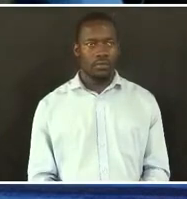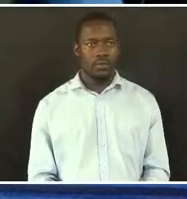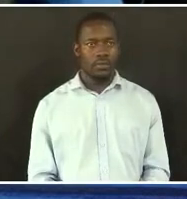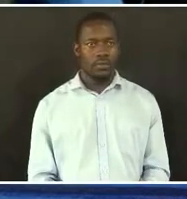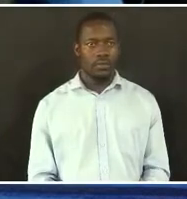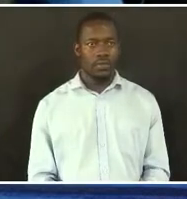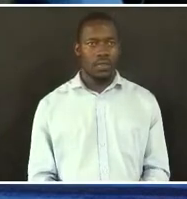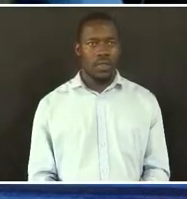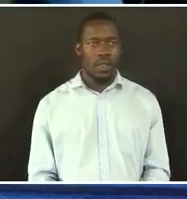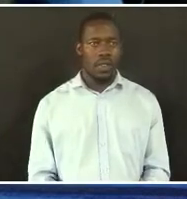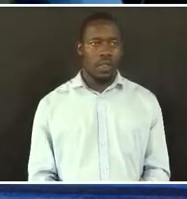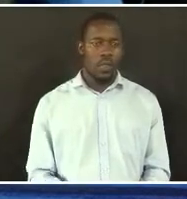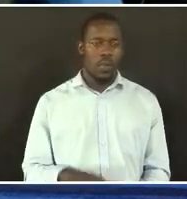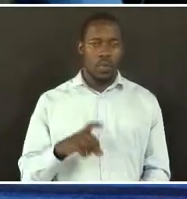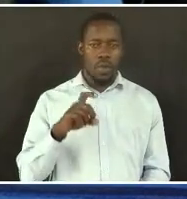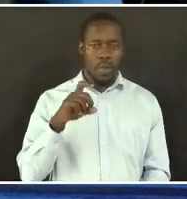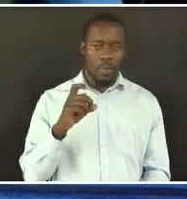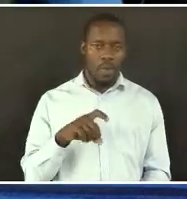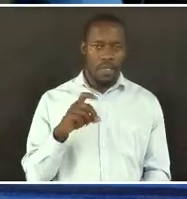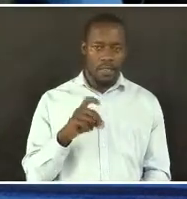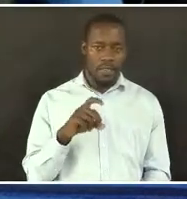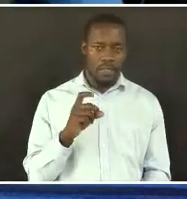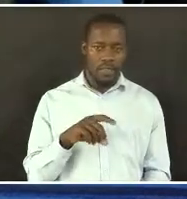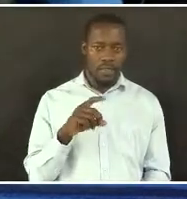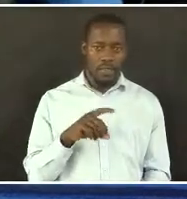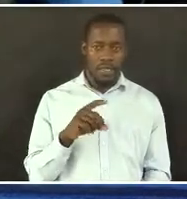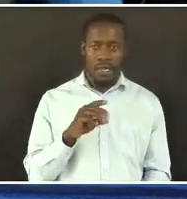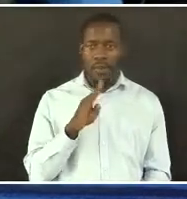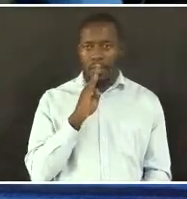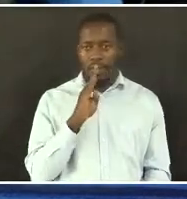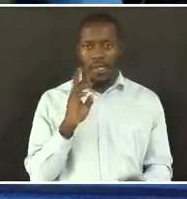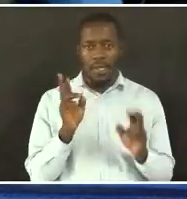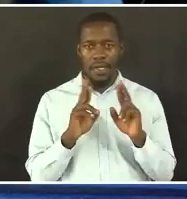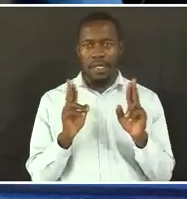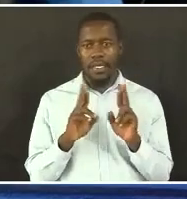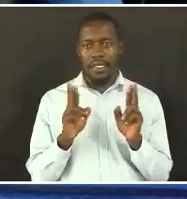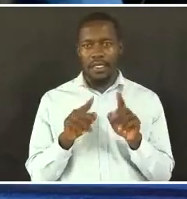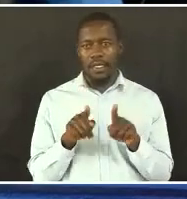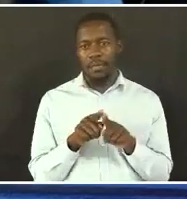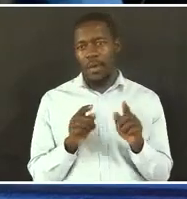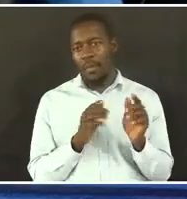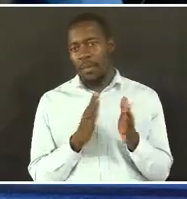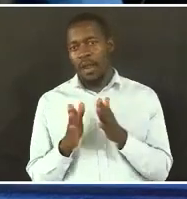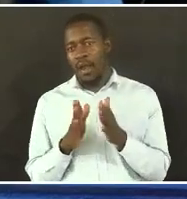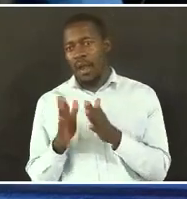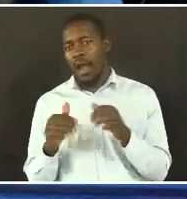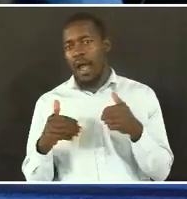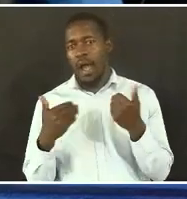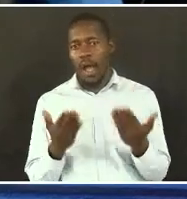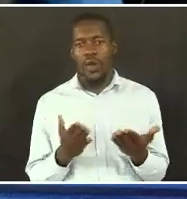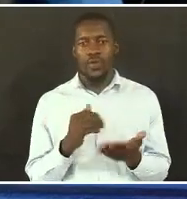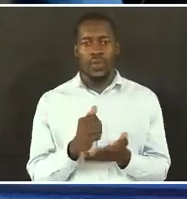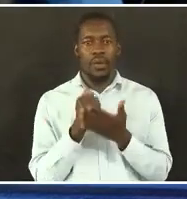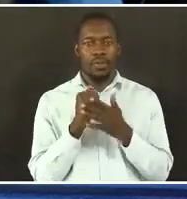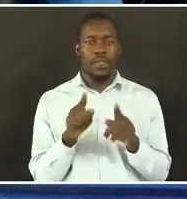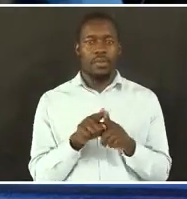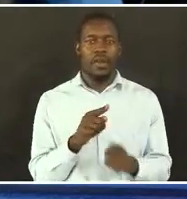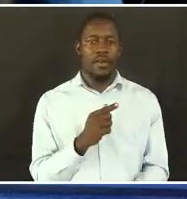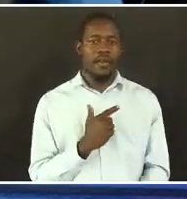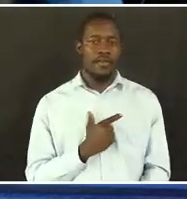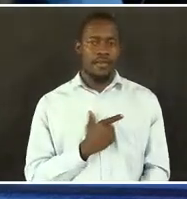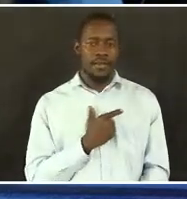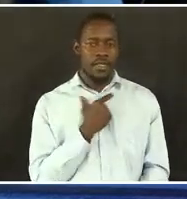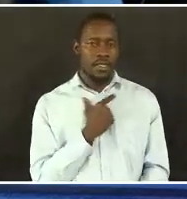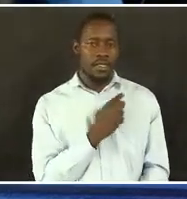be ready and find our space within this ministry scope and see how we can be part of